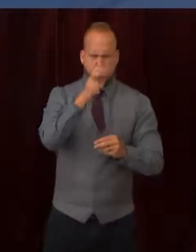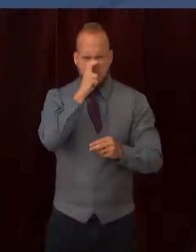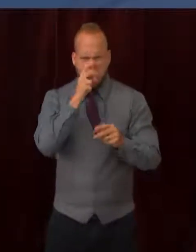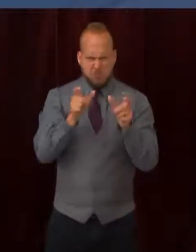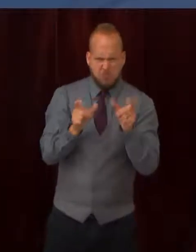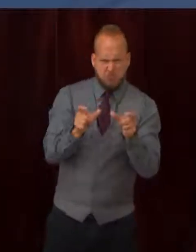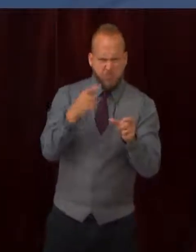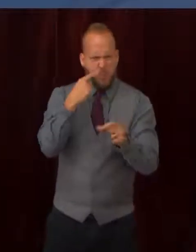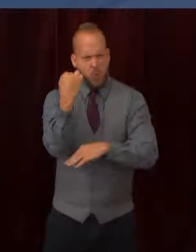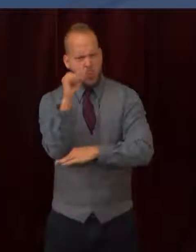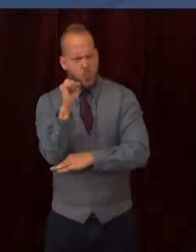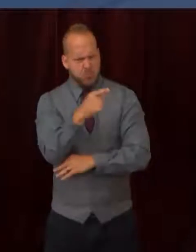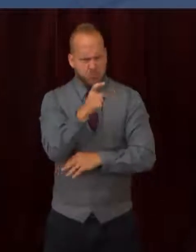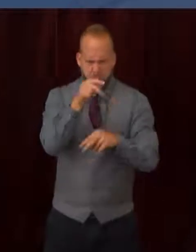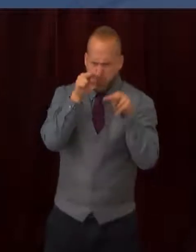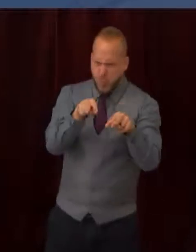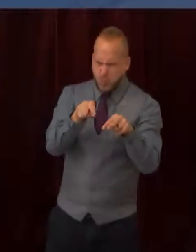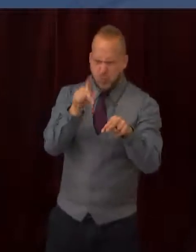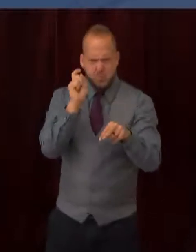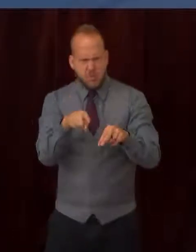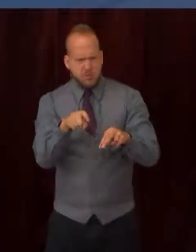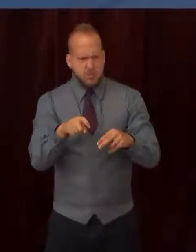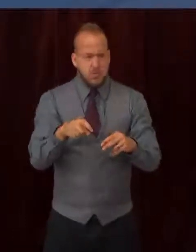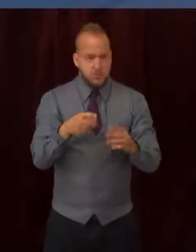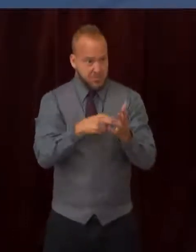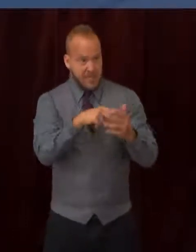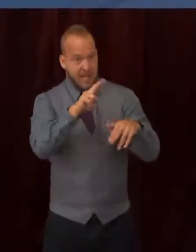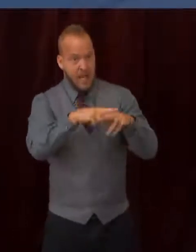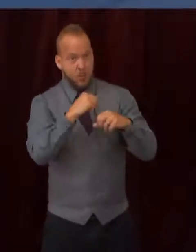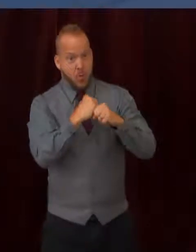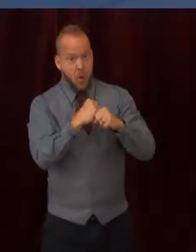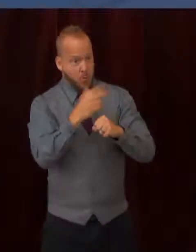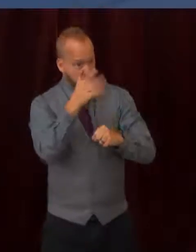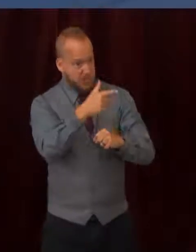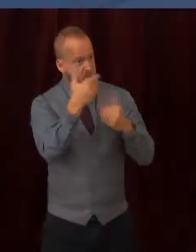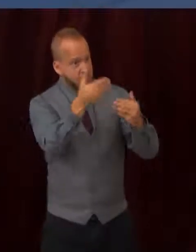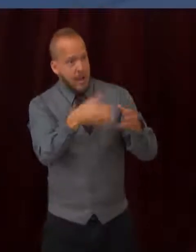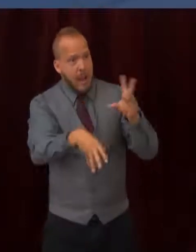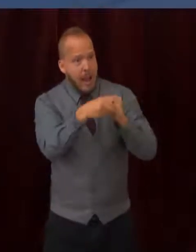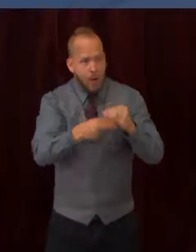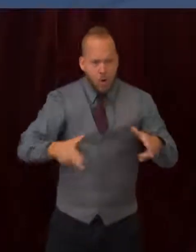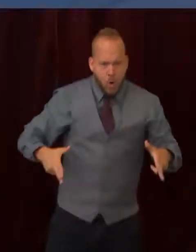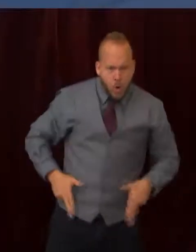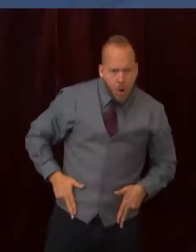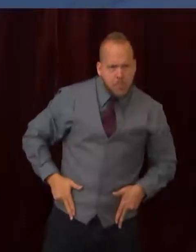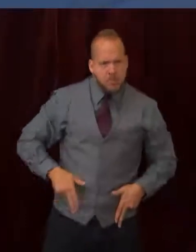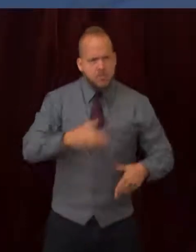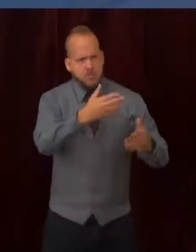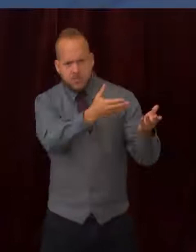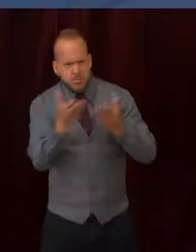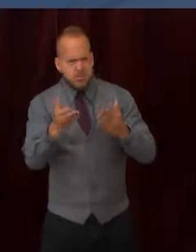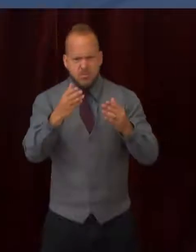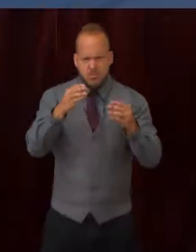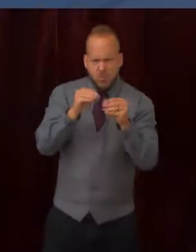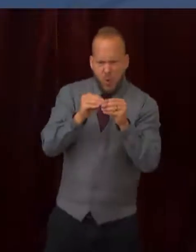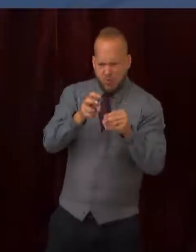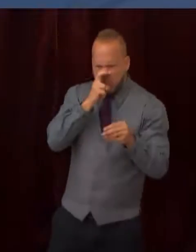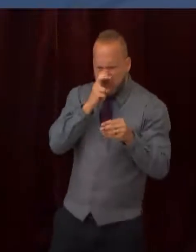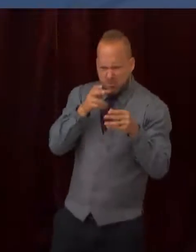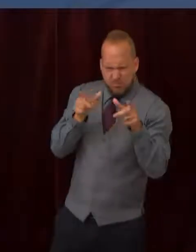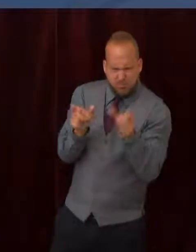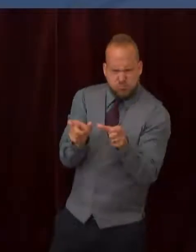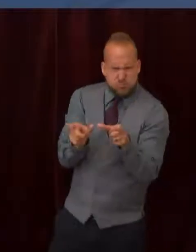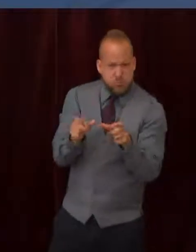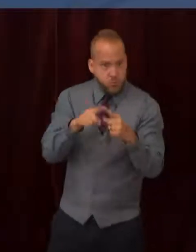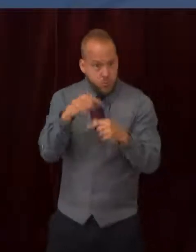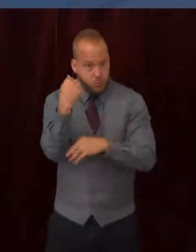National Guard and give them weapons to head out on the streets? General, you want to talk about that? Sure, glad to, Governor. You know, we